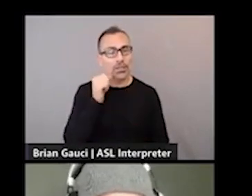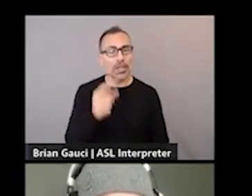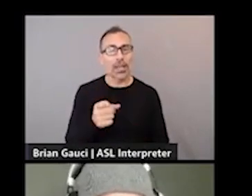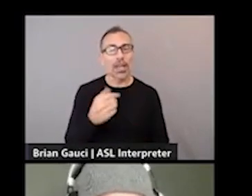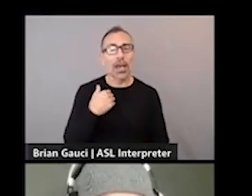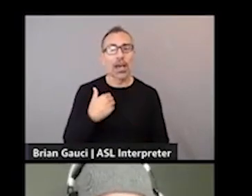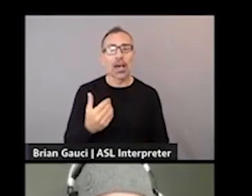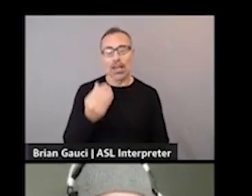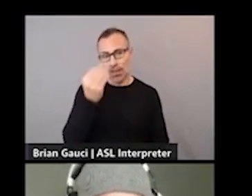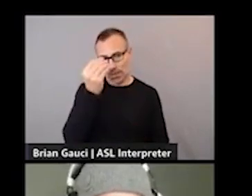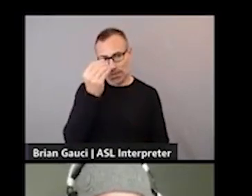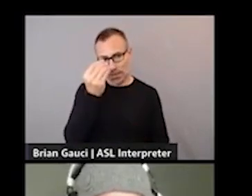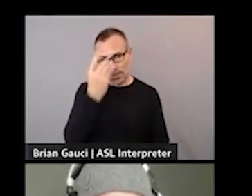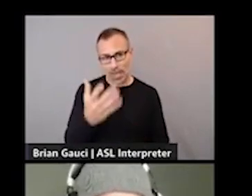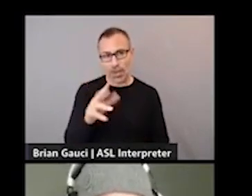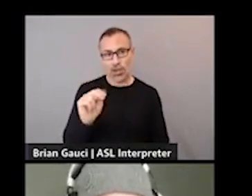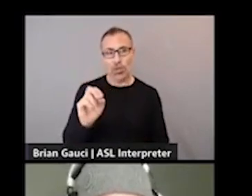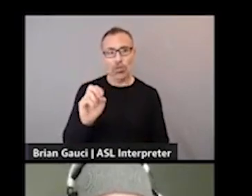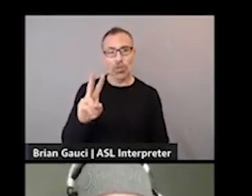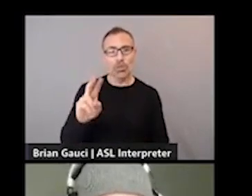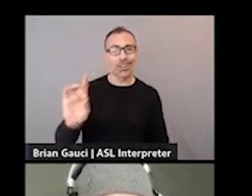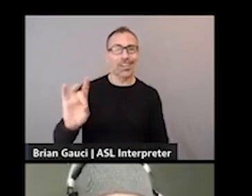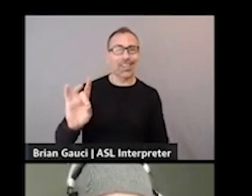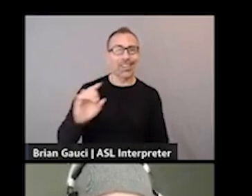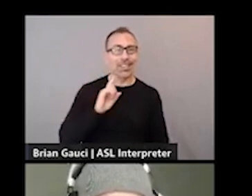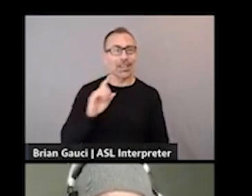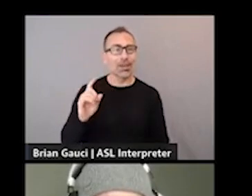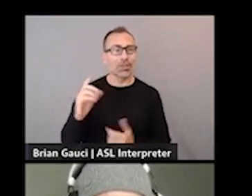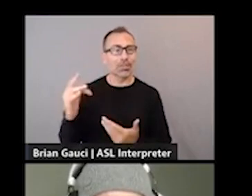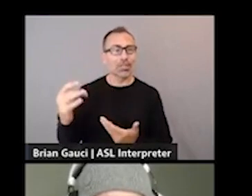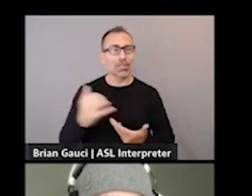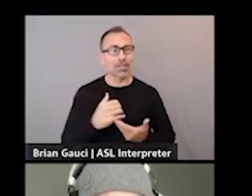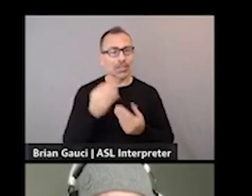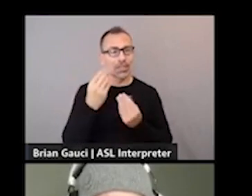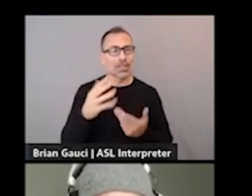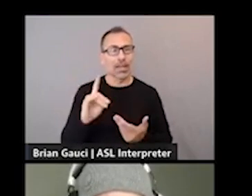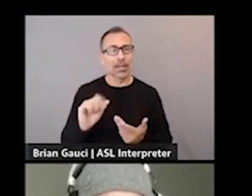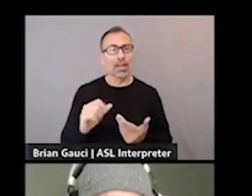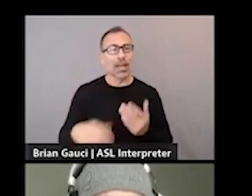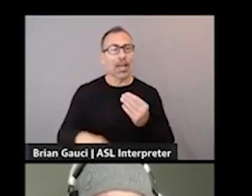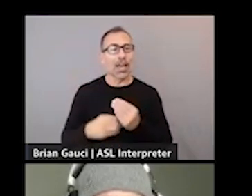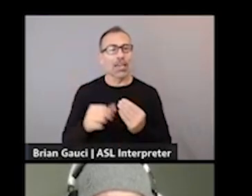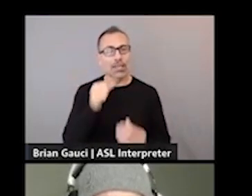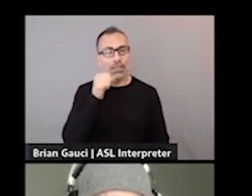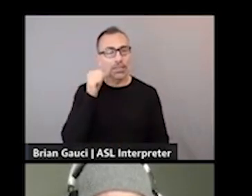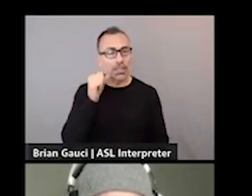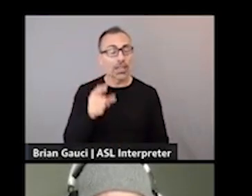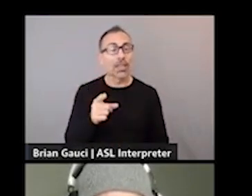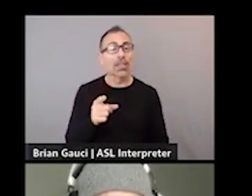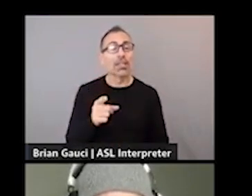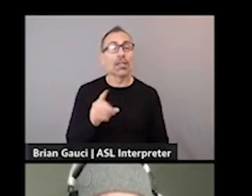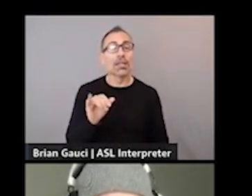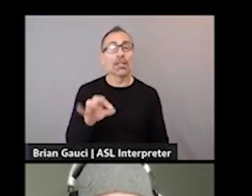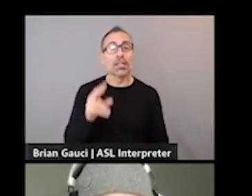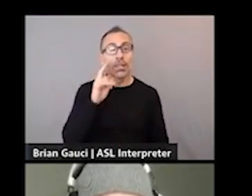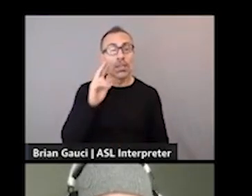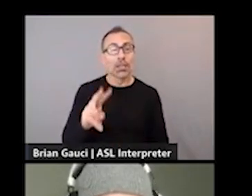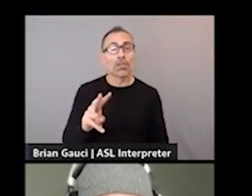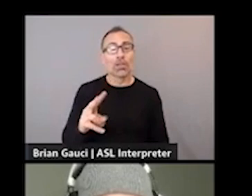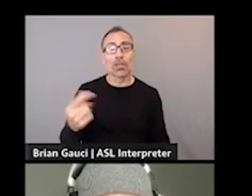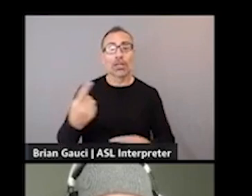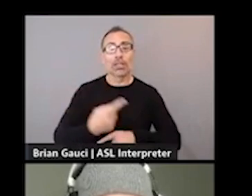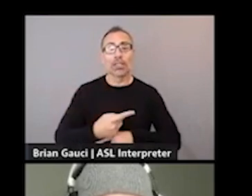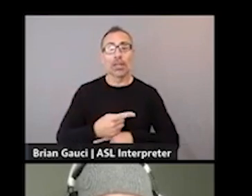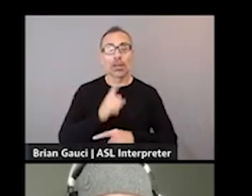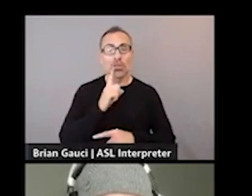November 8th to 9th, where I was getting data for that particular day, that is the yesterday. And then if you look at today, I don't